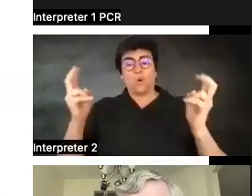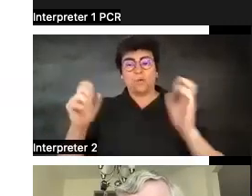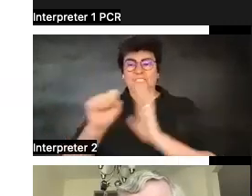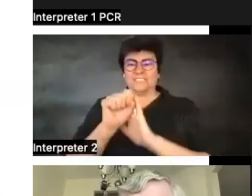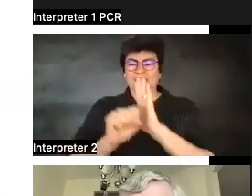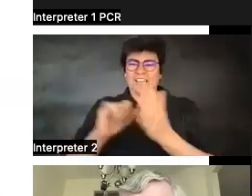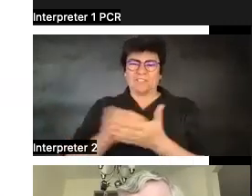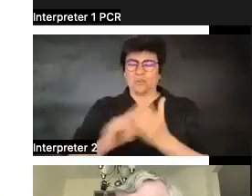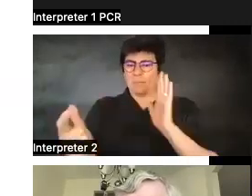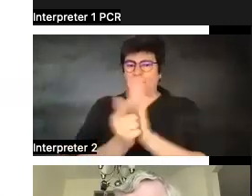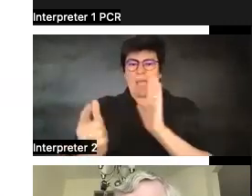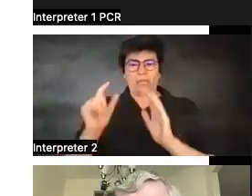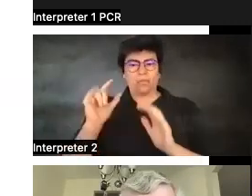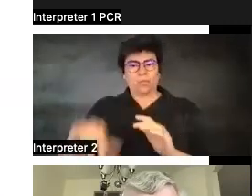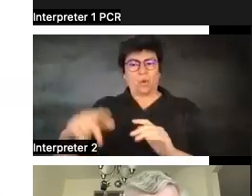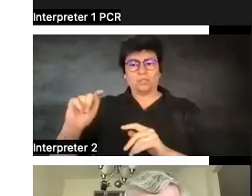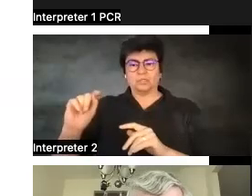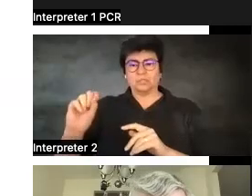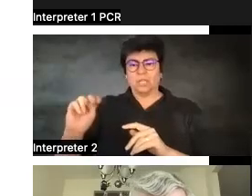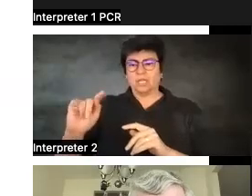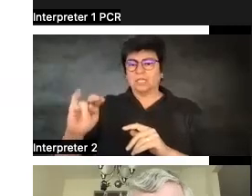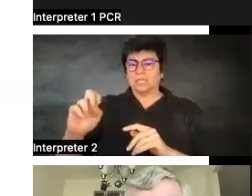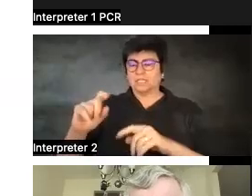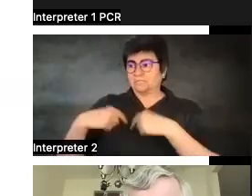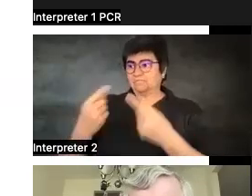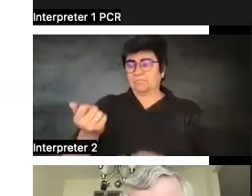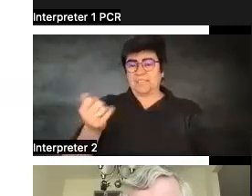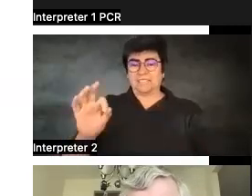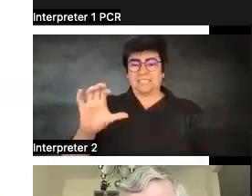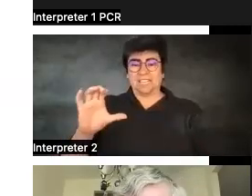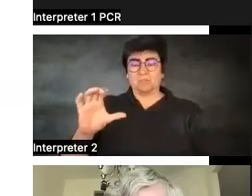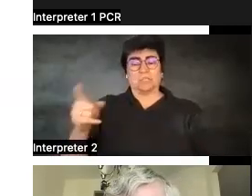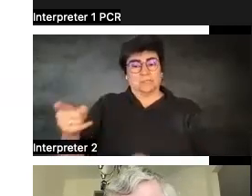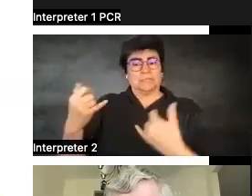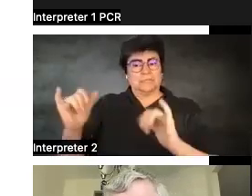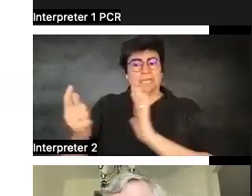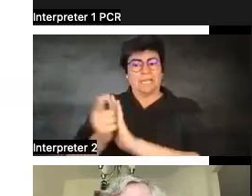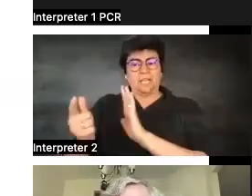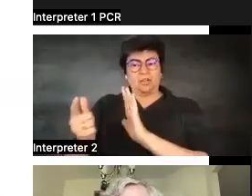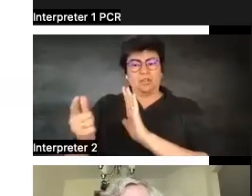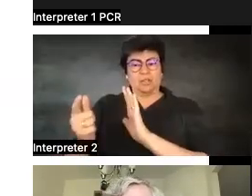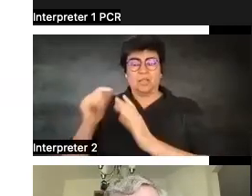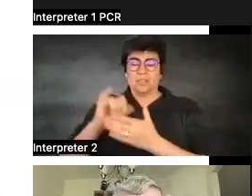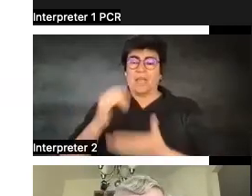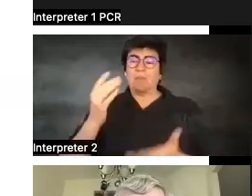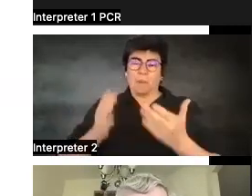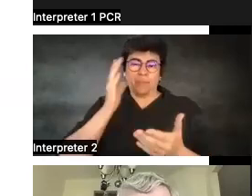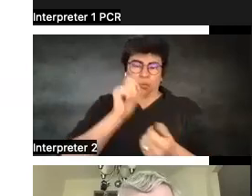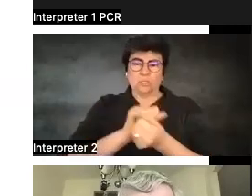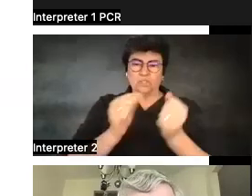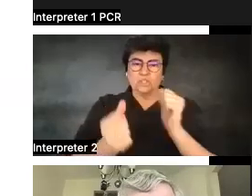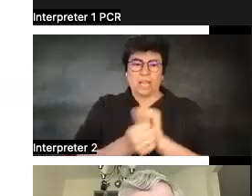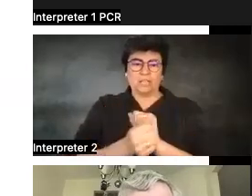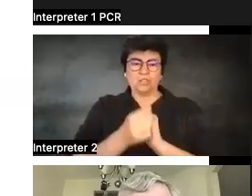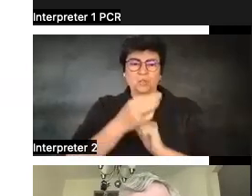them in the early 1900s, and they are technically illegal at this point. That's probably going to change